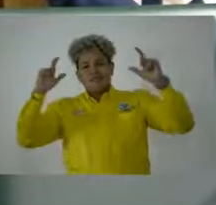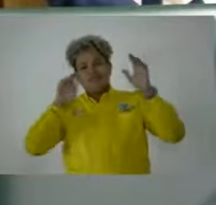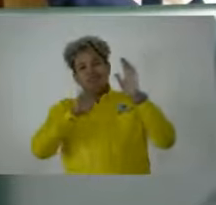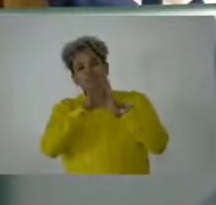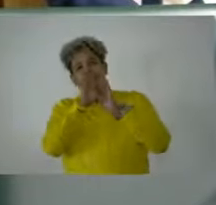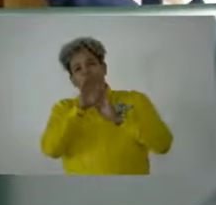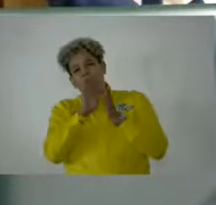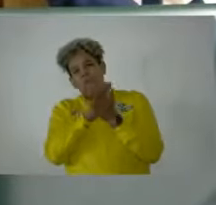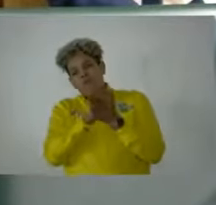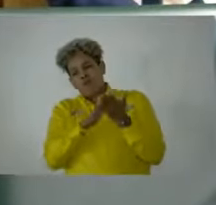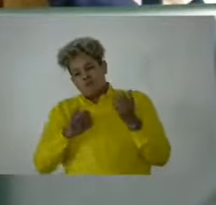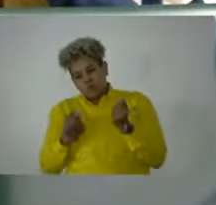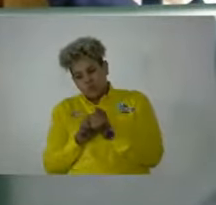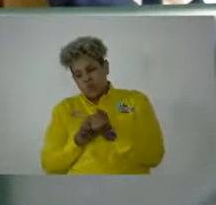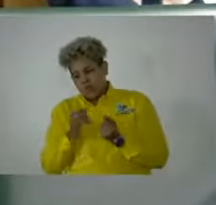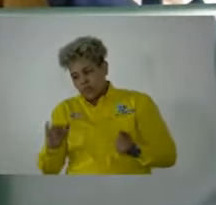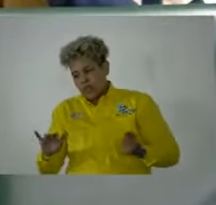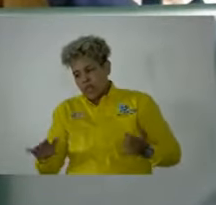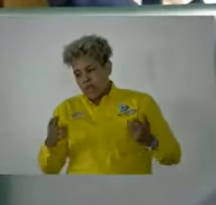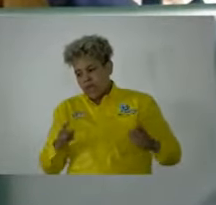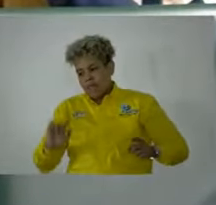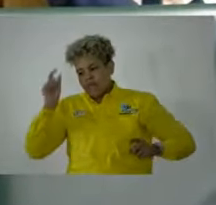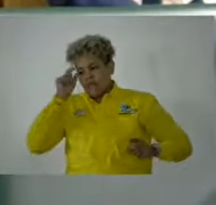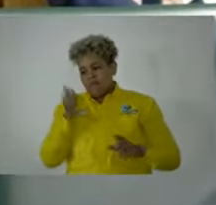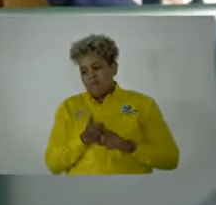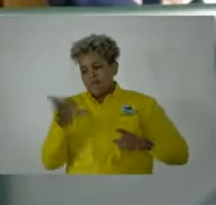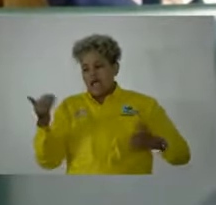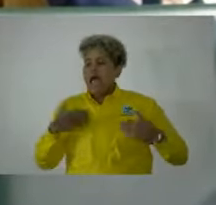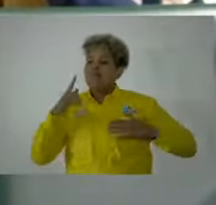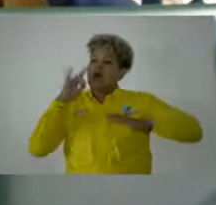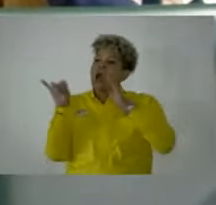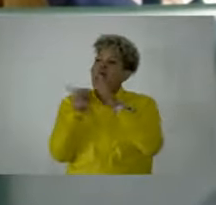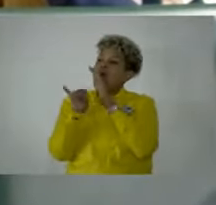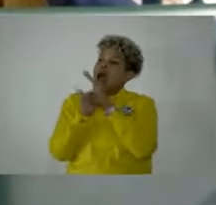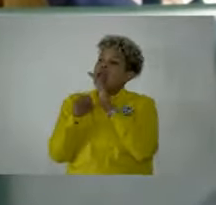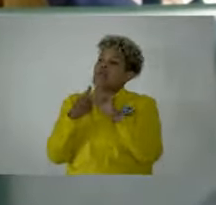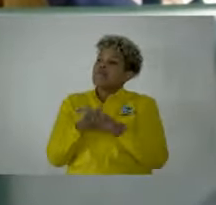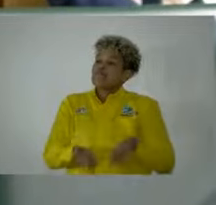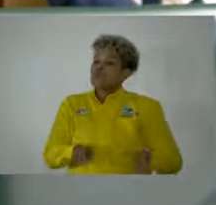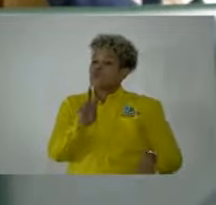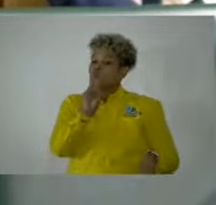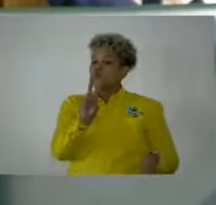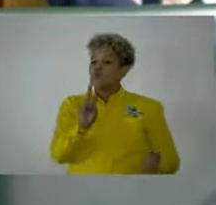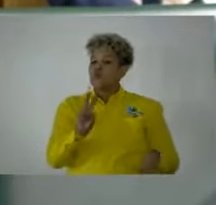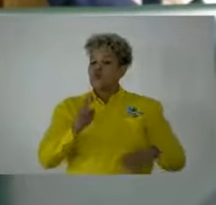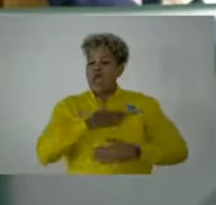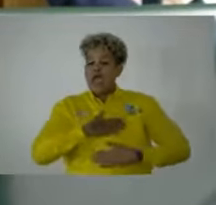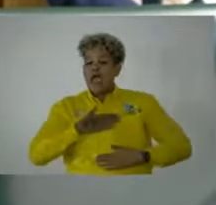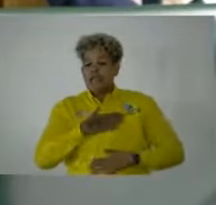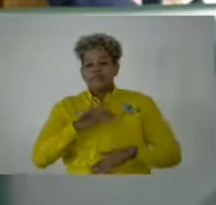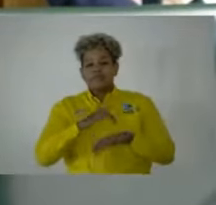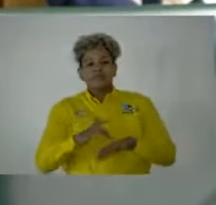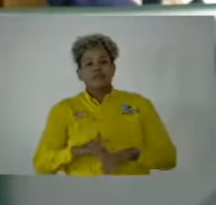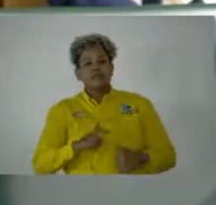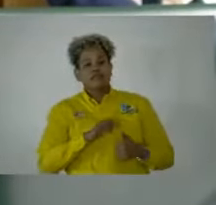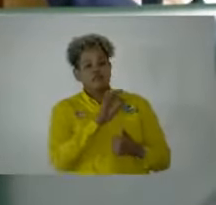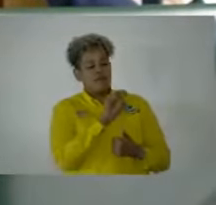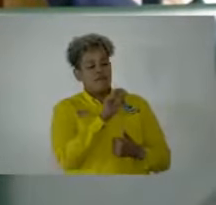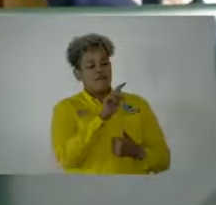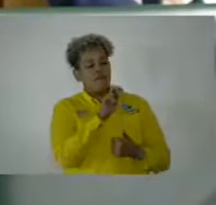Initiative, and we endorse that. The government has identified two entertainment spaces. They